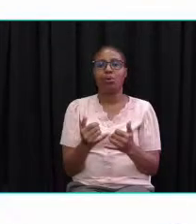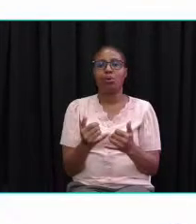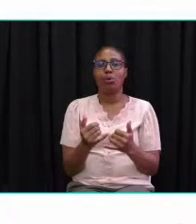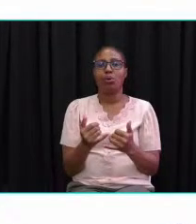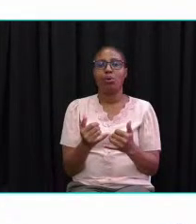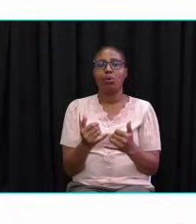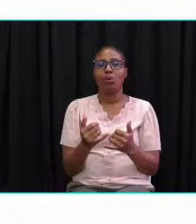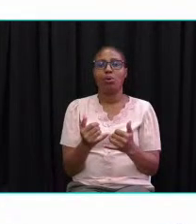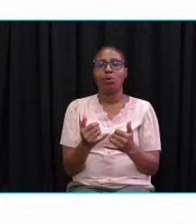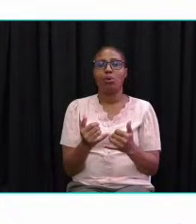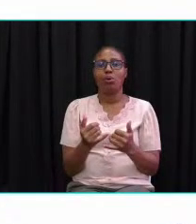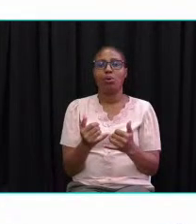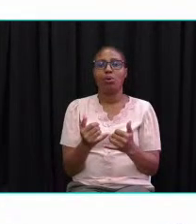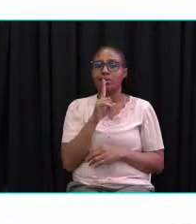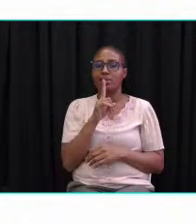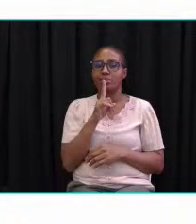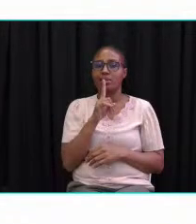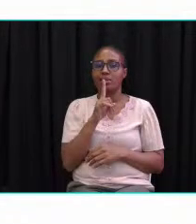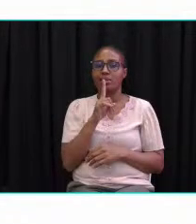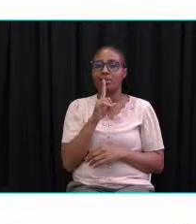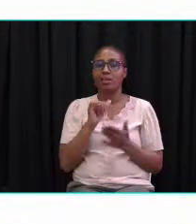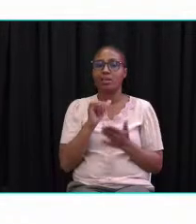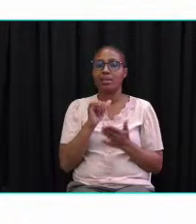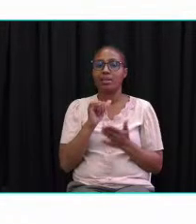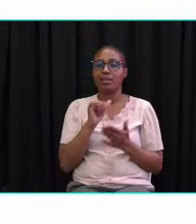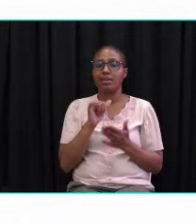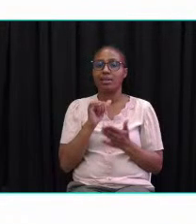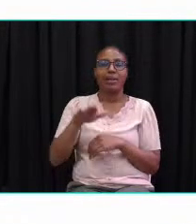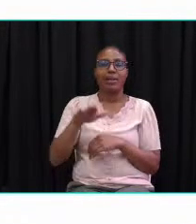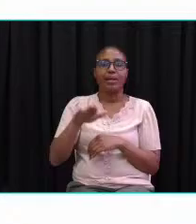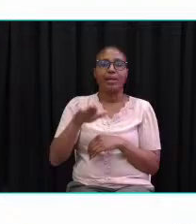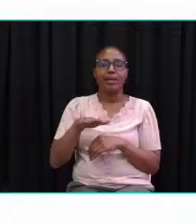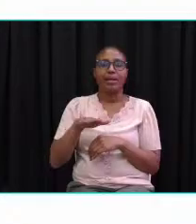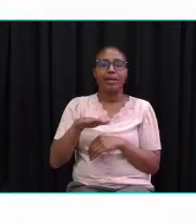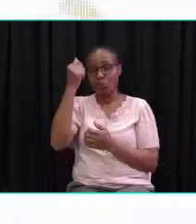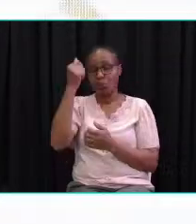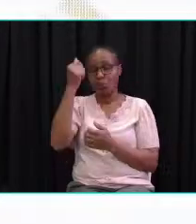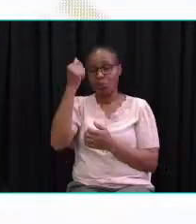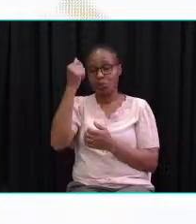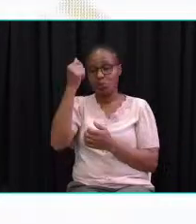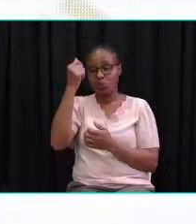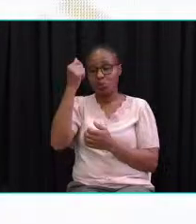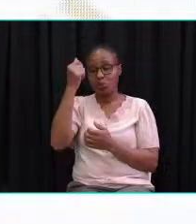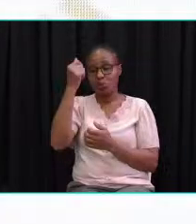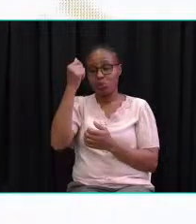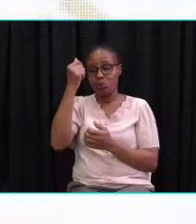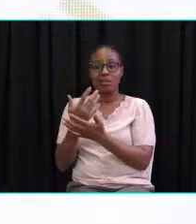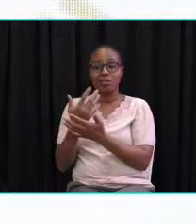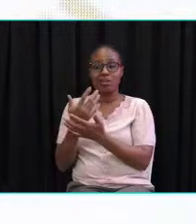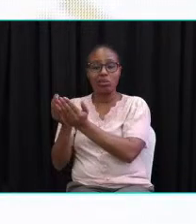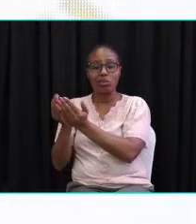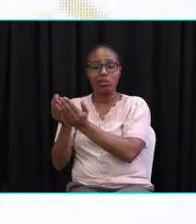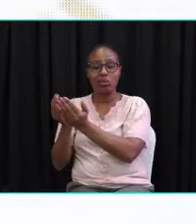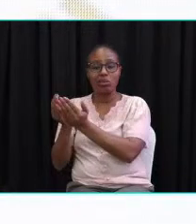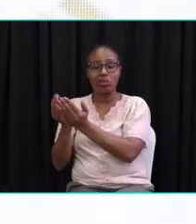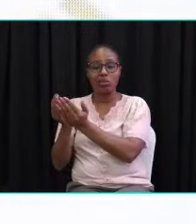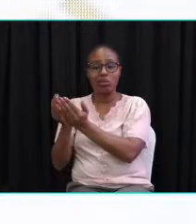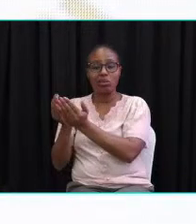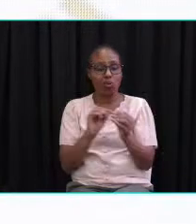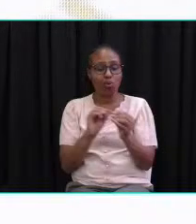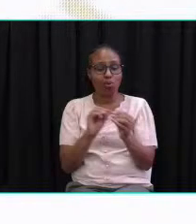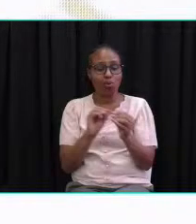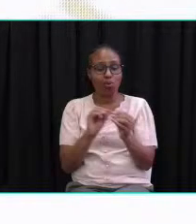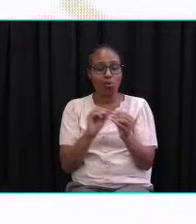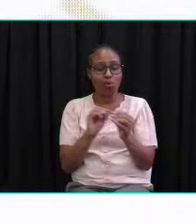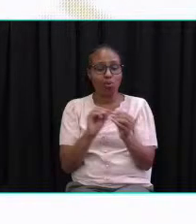works by the blue economy, because without evacuating goods from the port to the interland, to the problem. He mentioned about